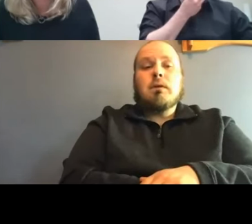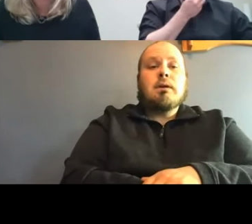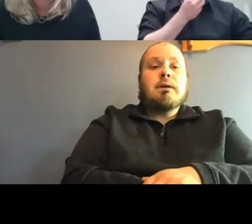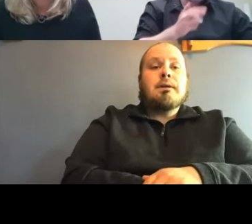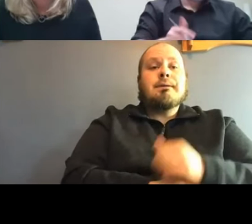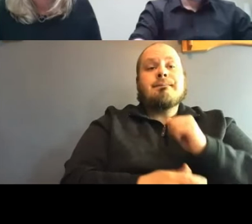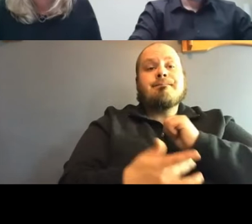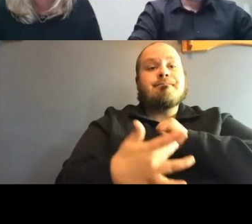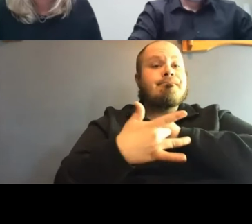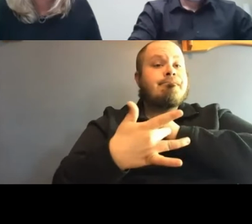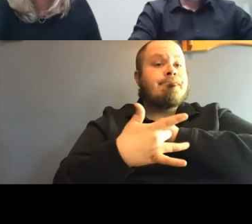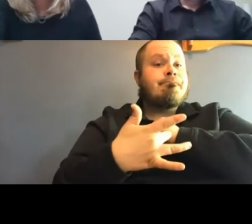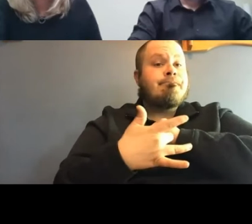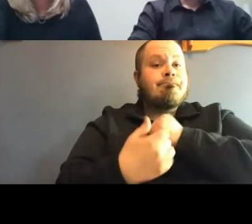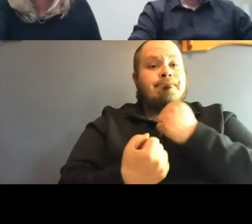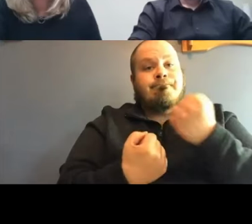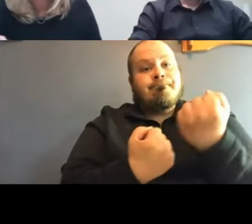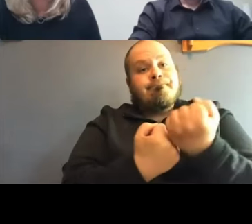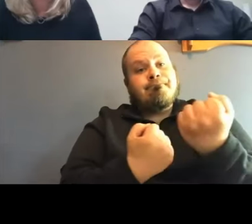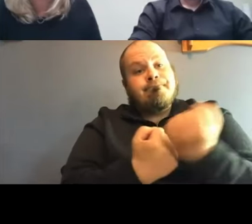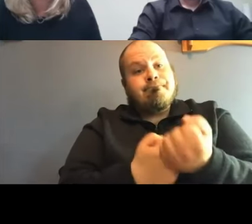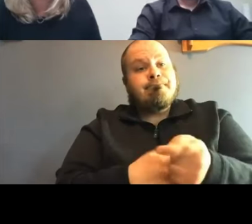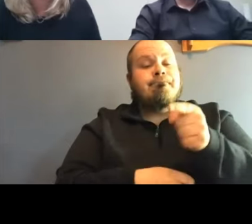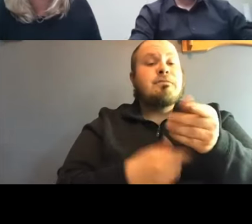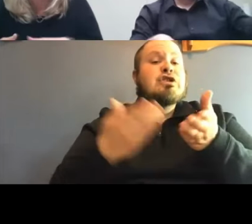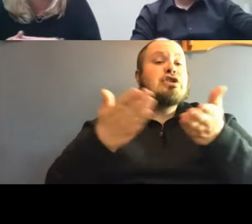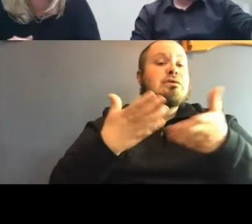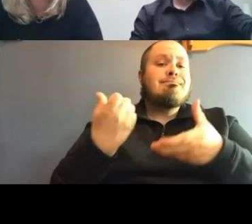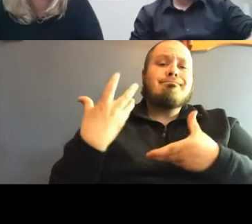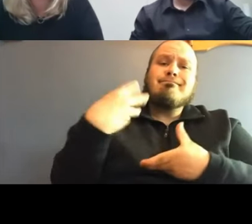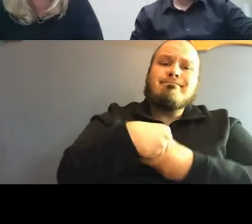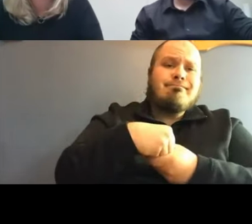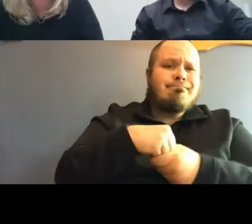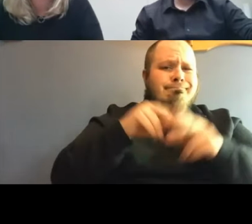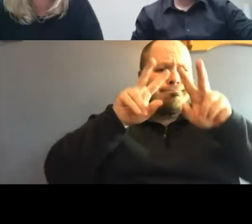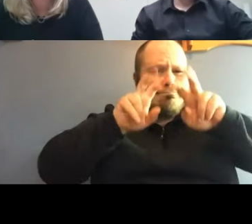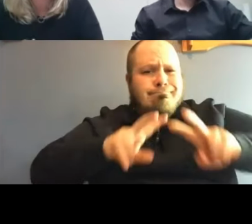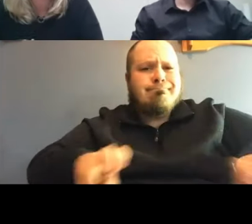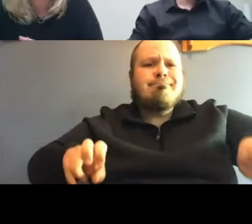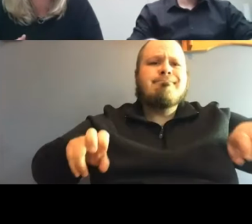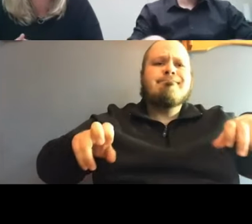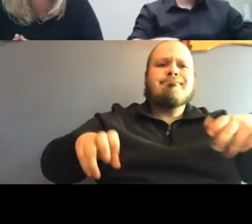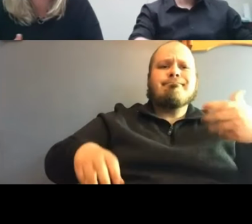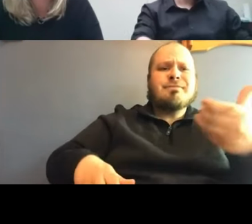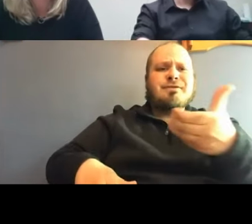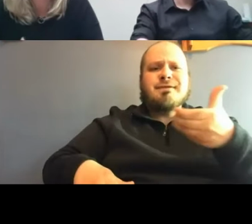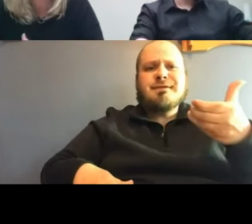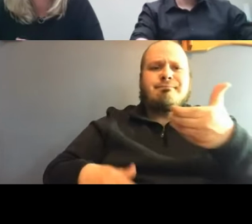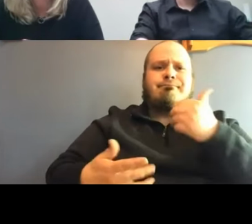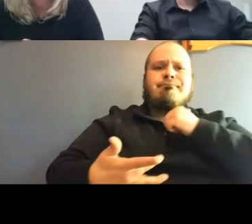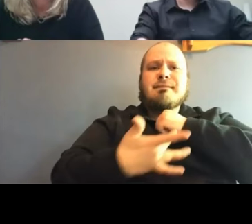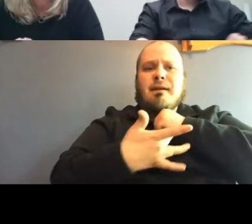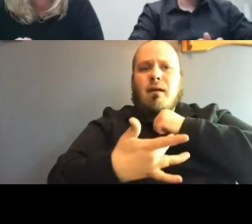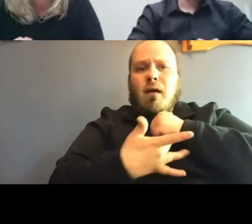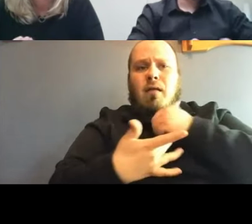tech. And this service can include assessment, device,